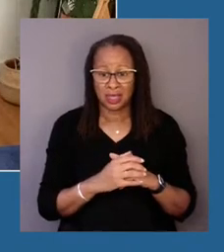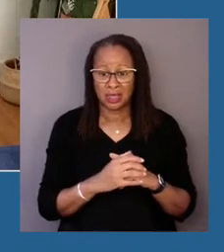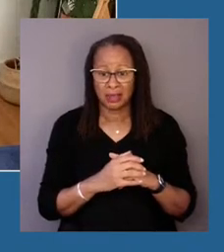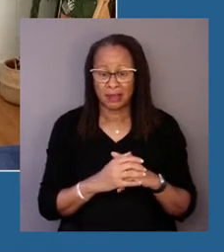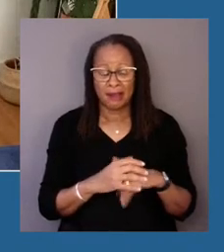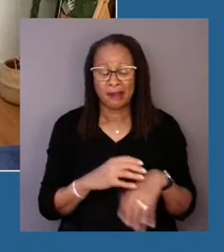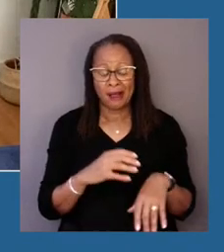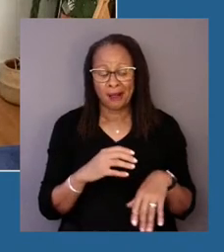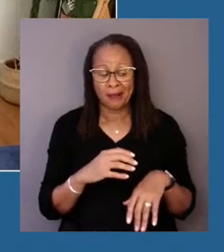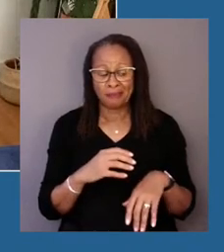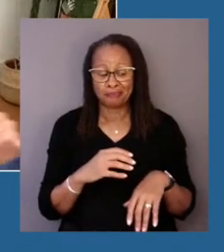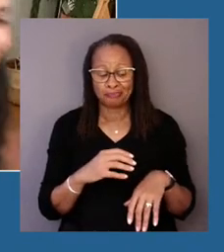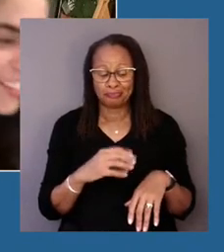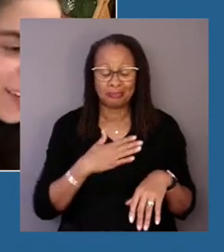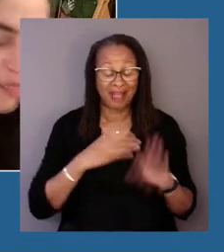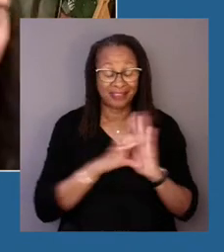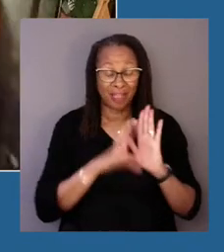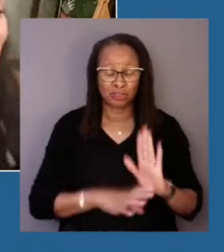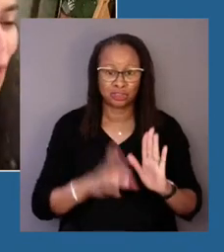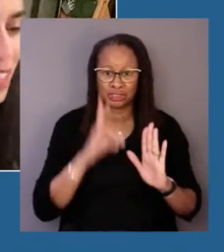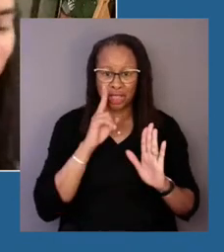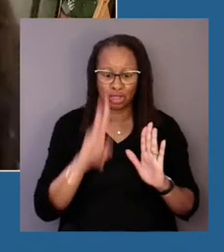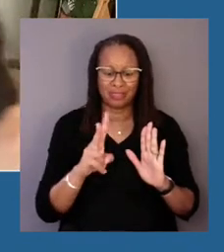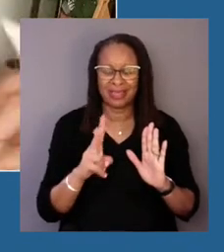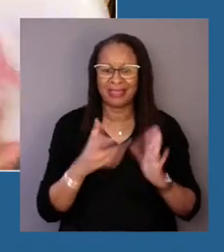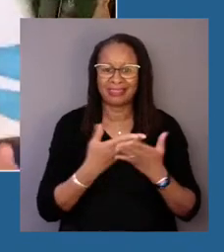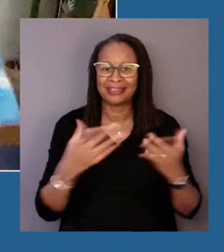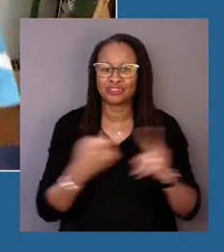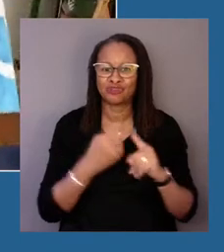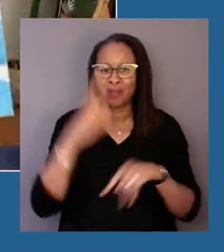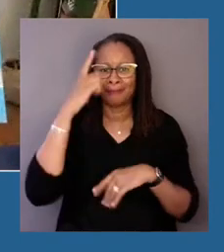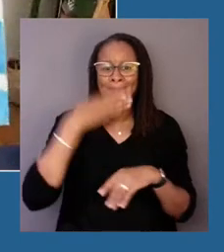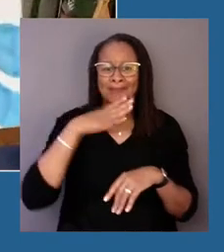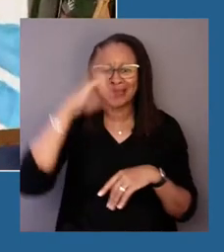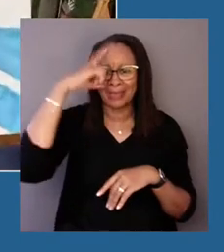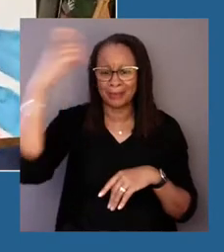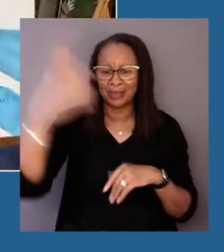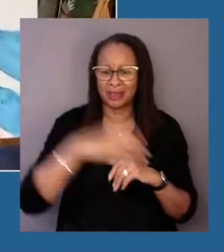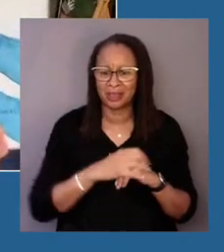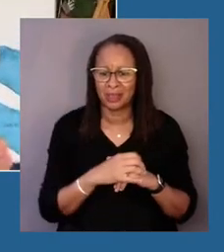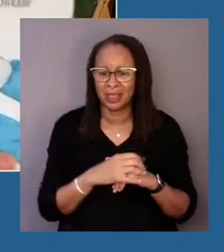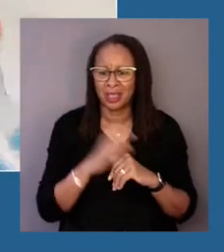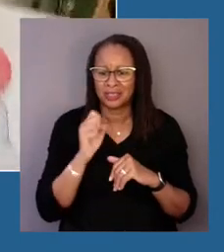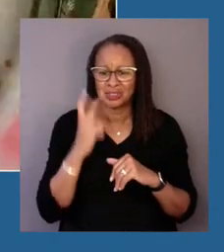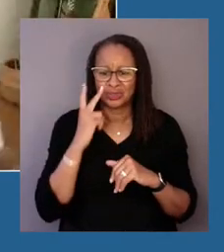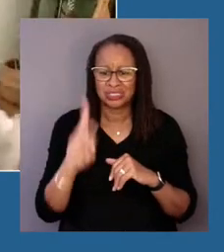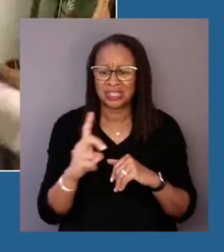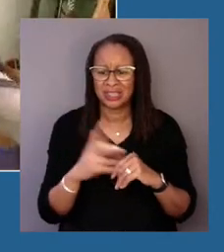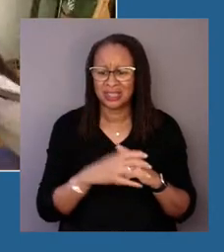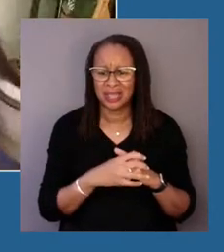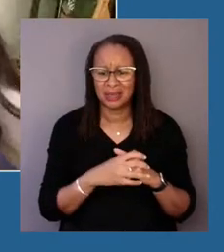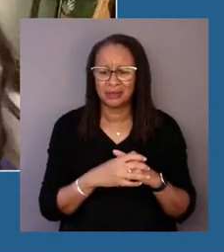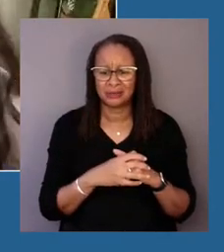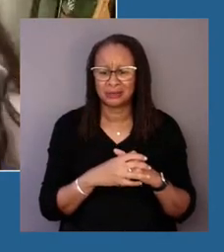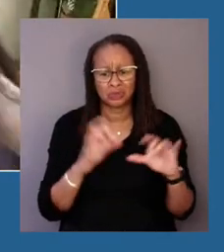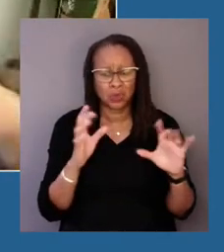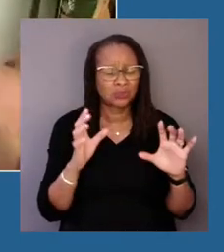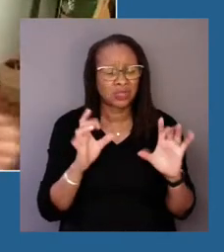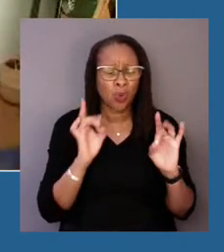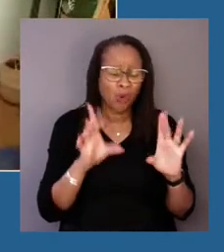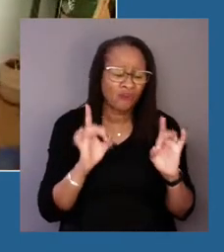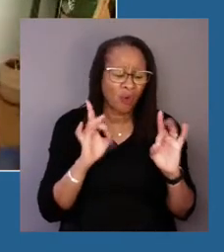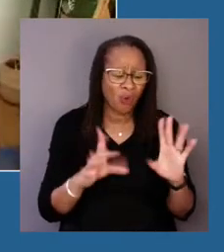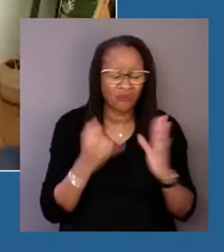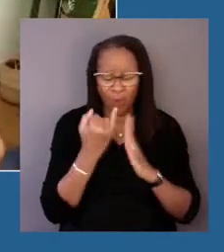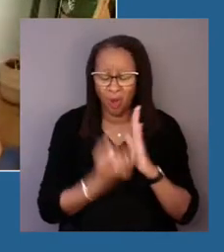all the time of like, how I'm drawing something through, which is just like a terrifying baby. Like, it's all awful, awful, awful. But